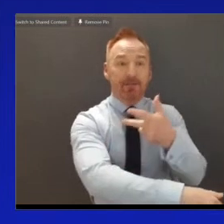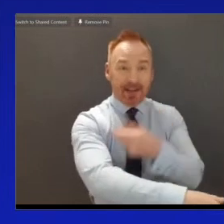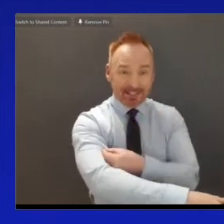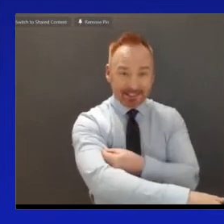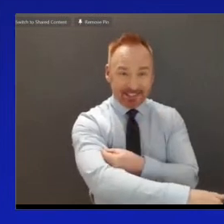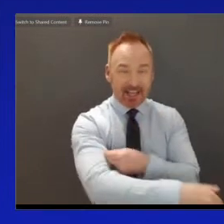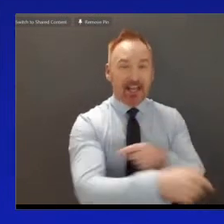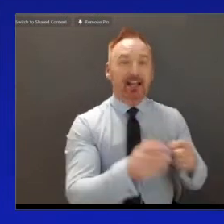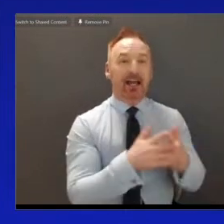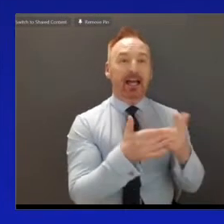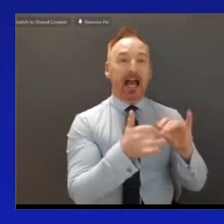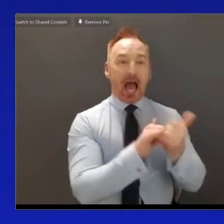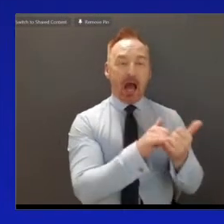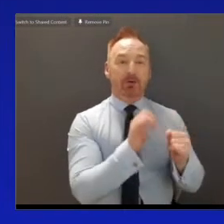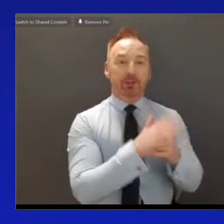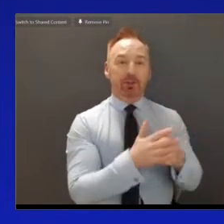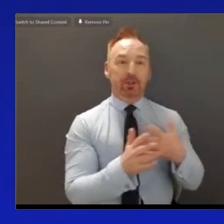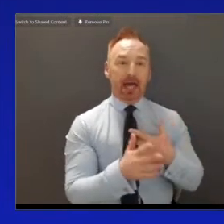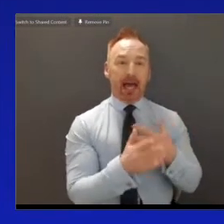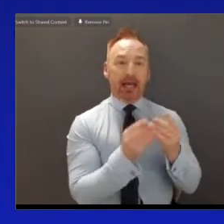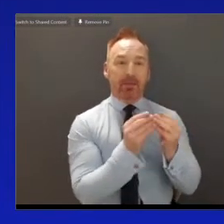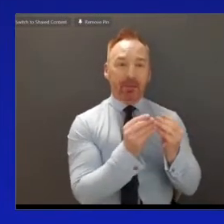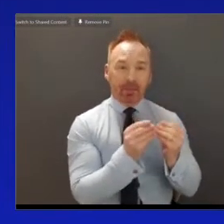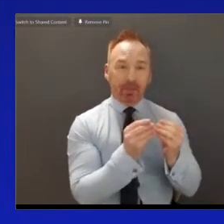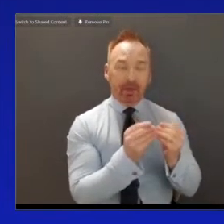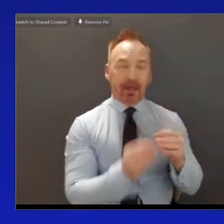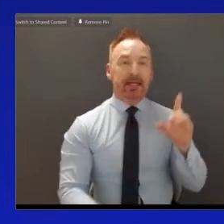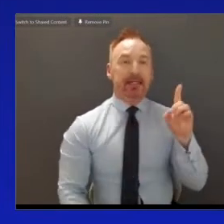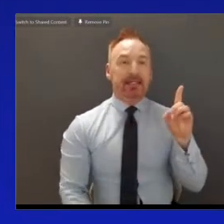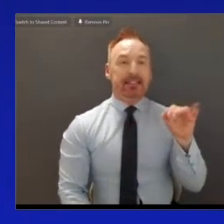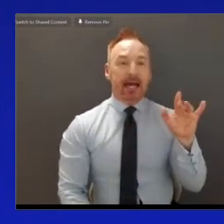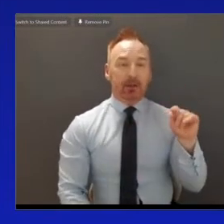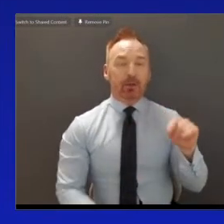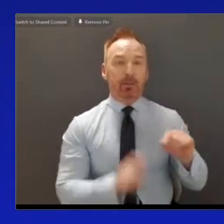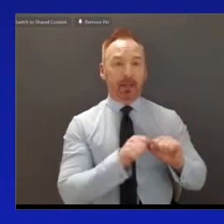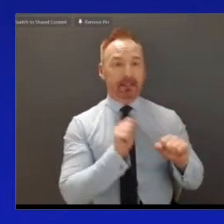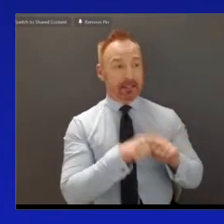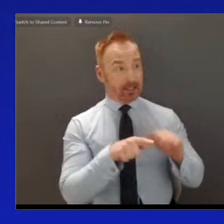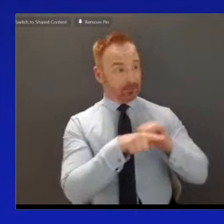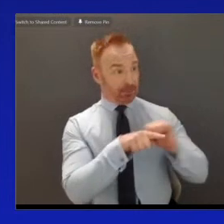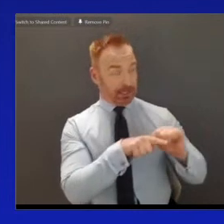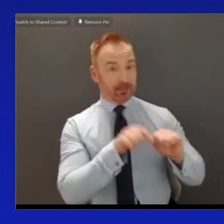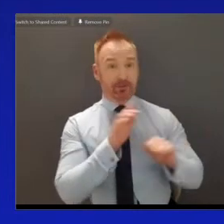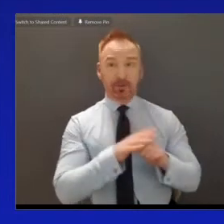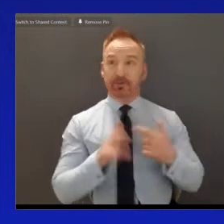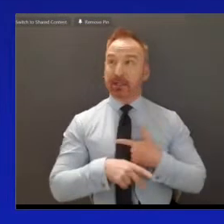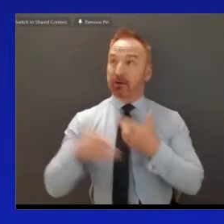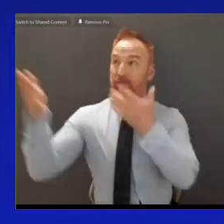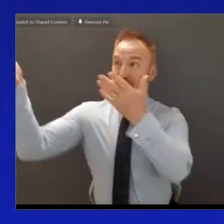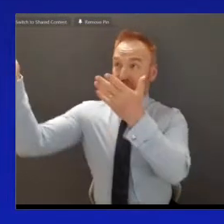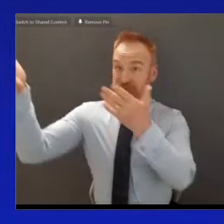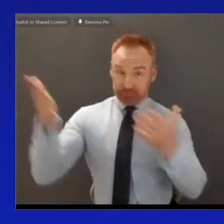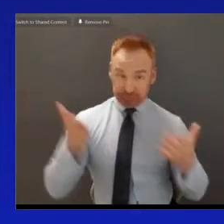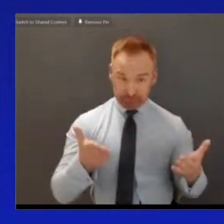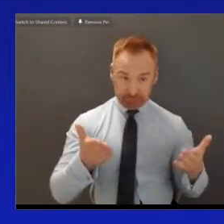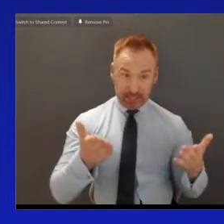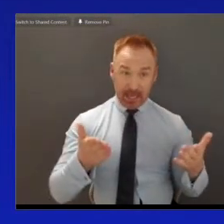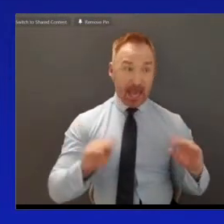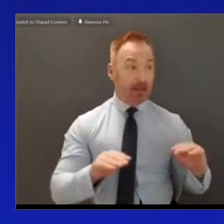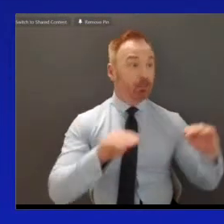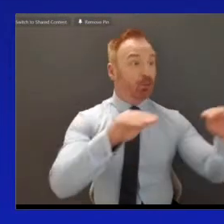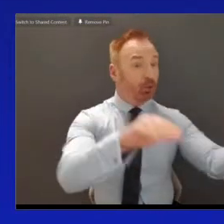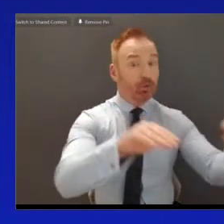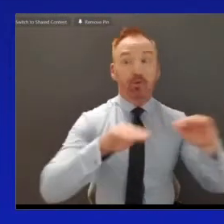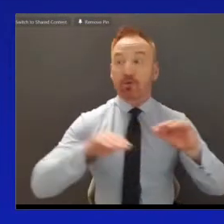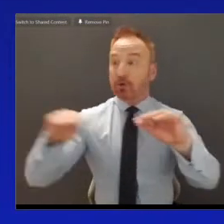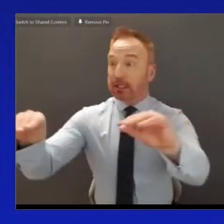dilution. They are also trained to transport and administer the vaccine safely and effectively and provide patient